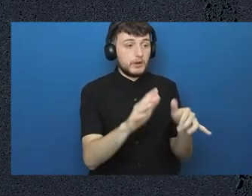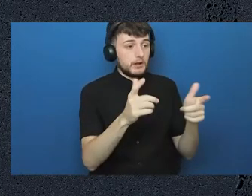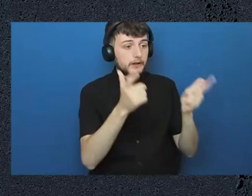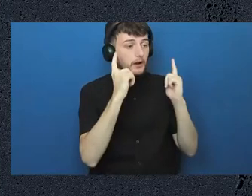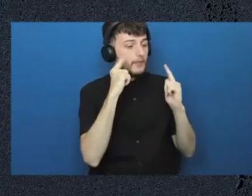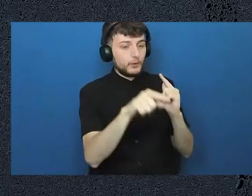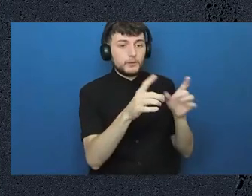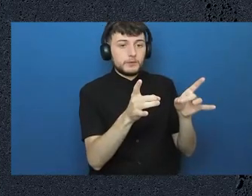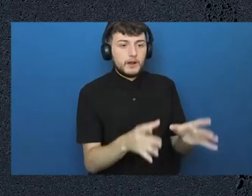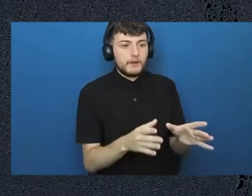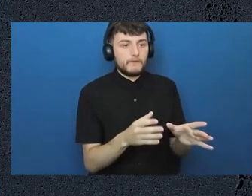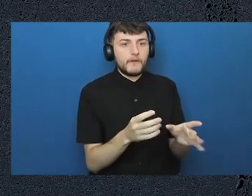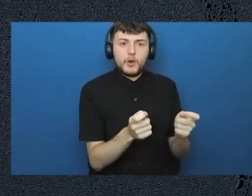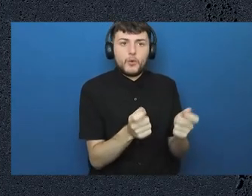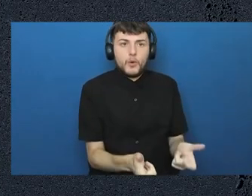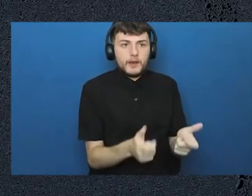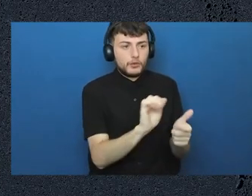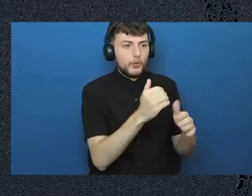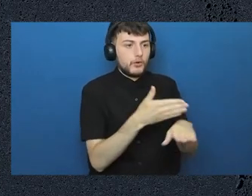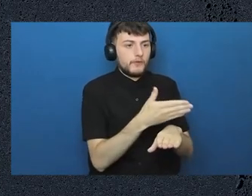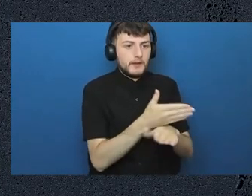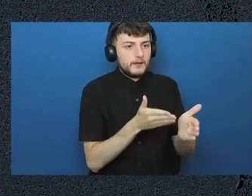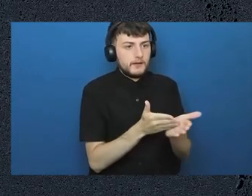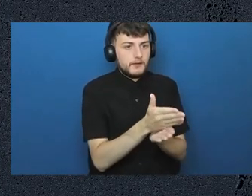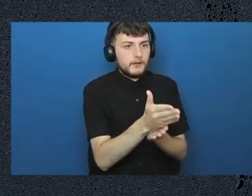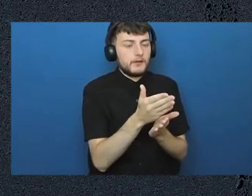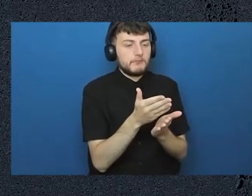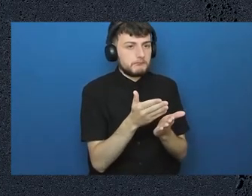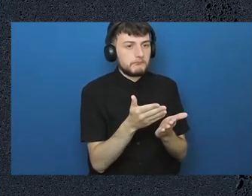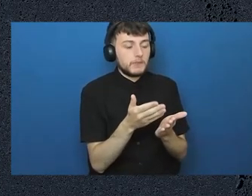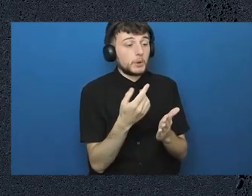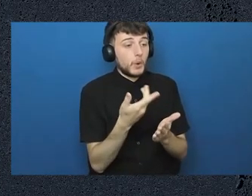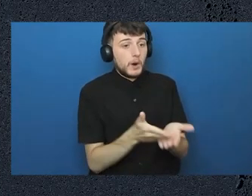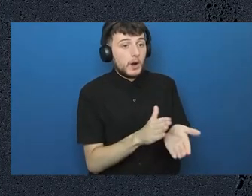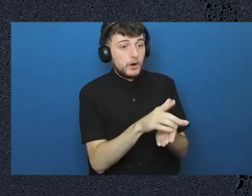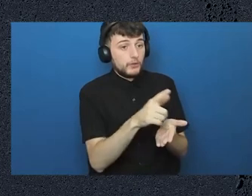potential very early in your career. And so how did you navigate that? Did you cop ageism?